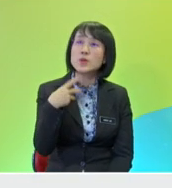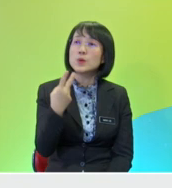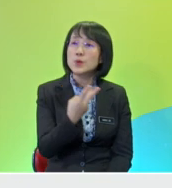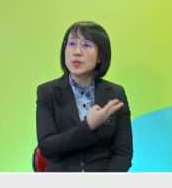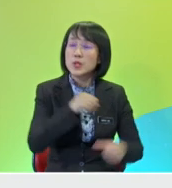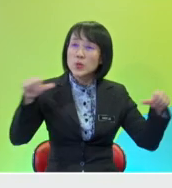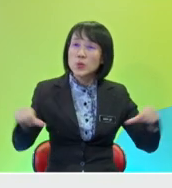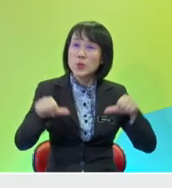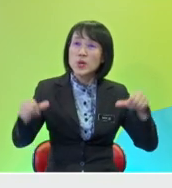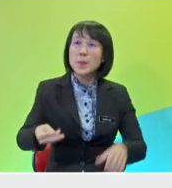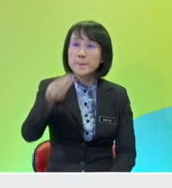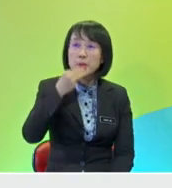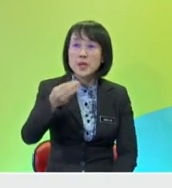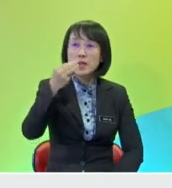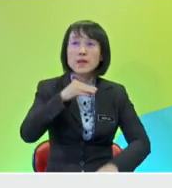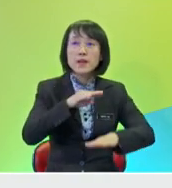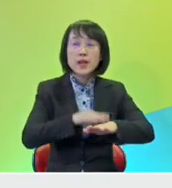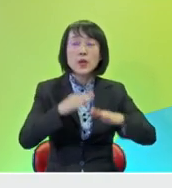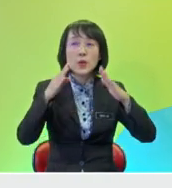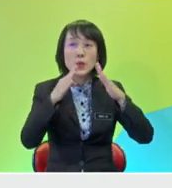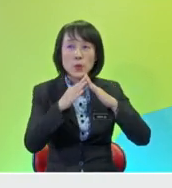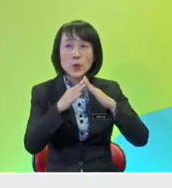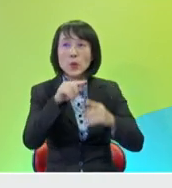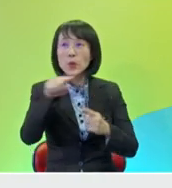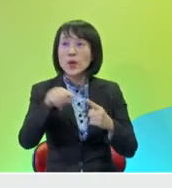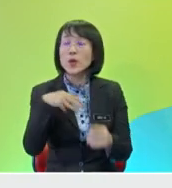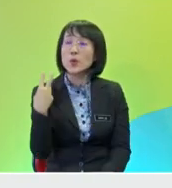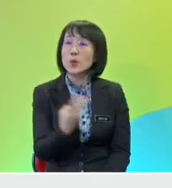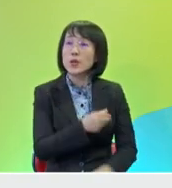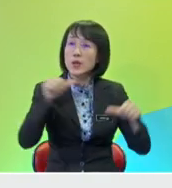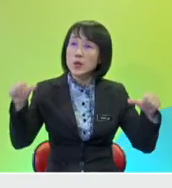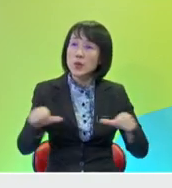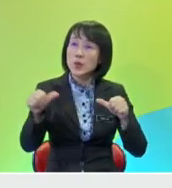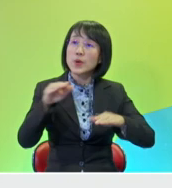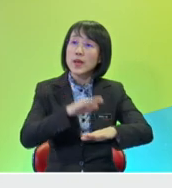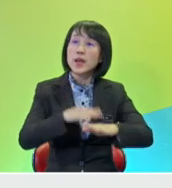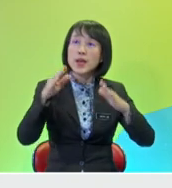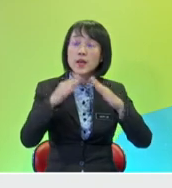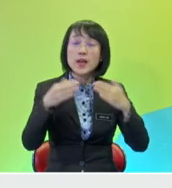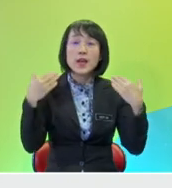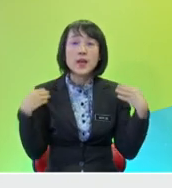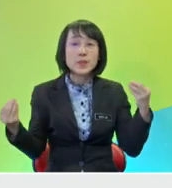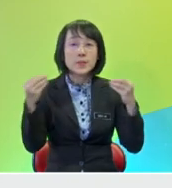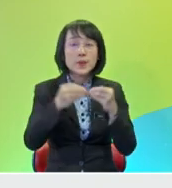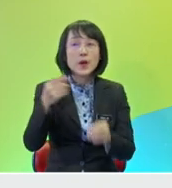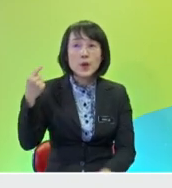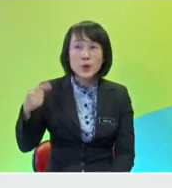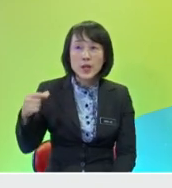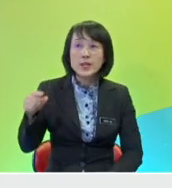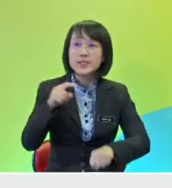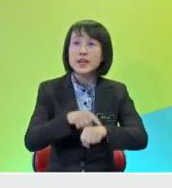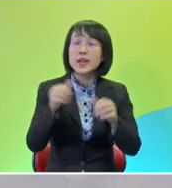home. When we cook a meal at home, we will have more quality time with family or even with good